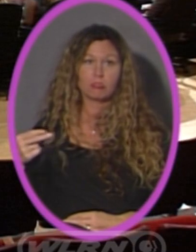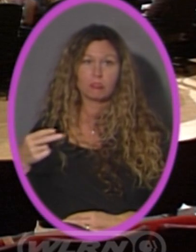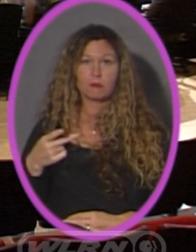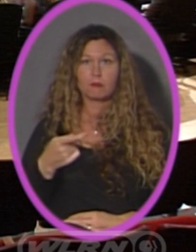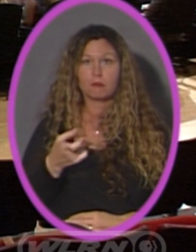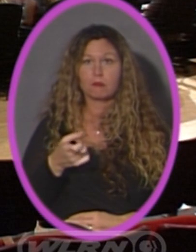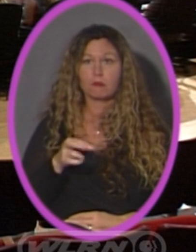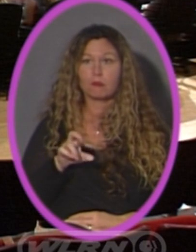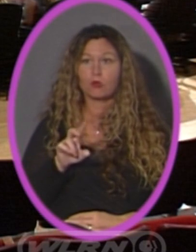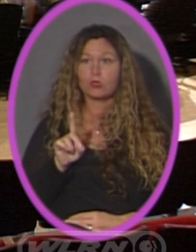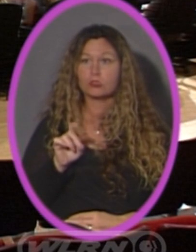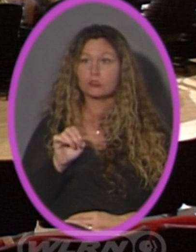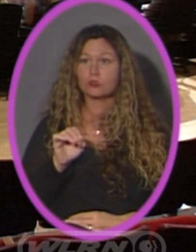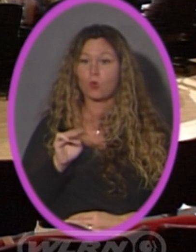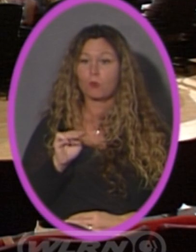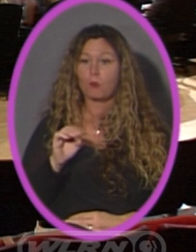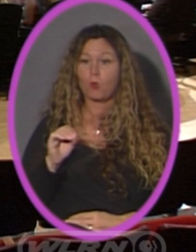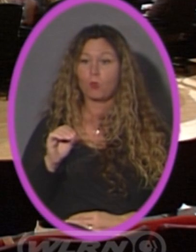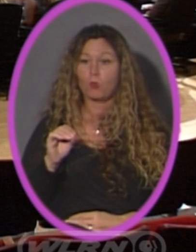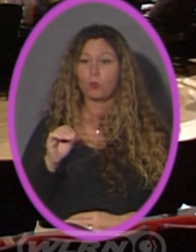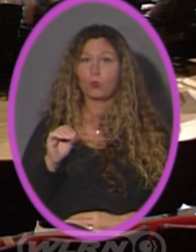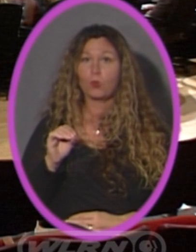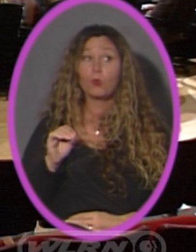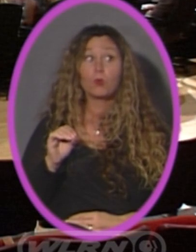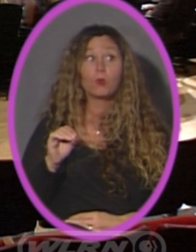It's Elizabeth Perdomo? Oh.